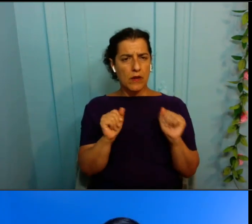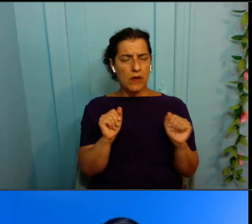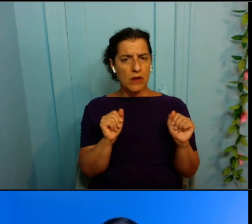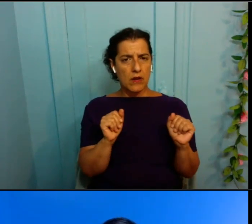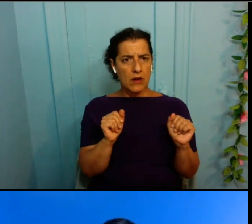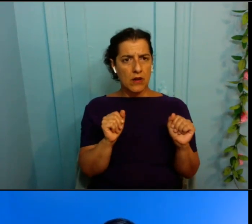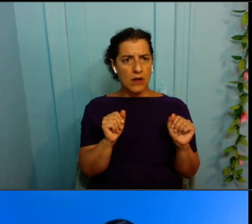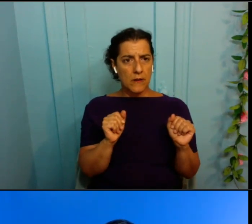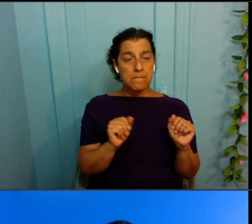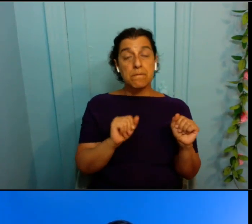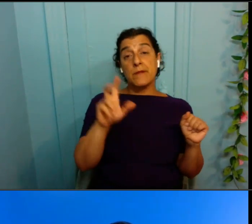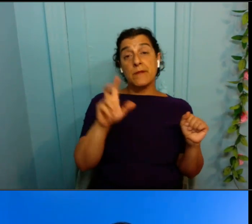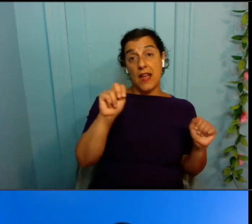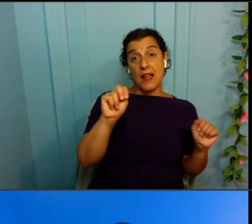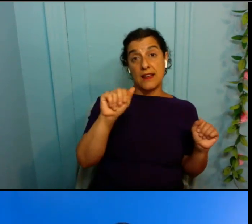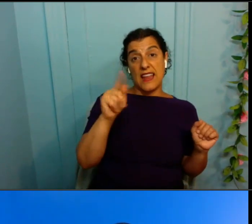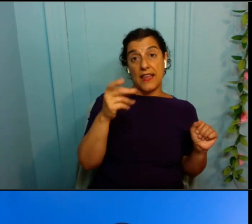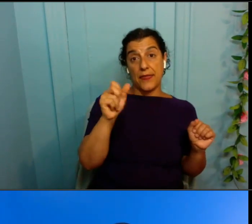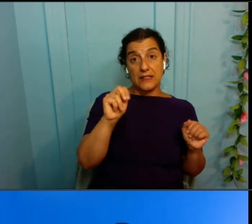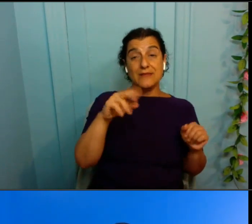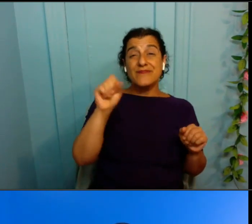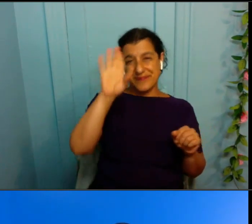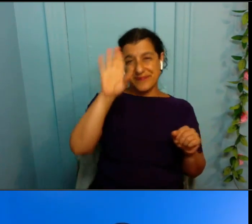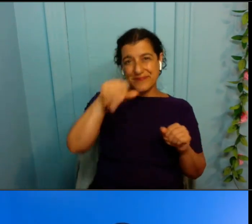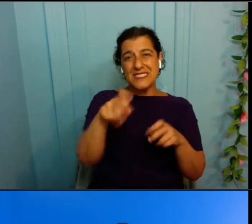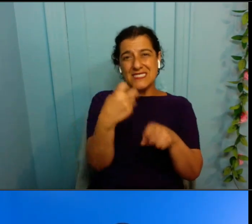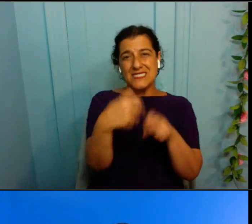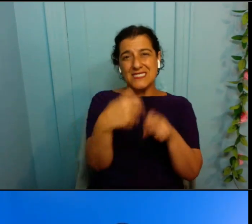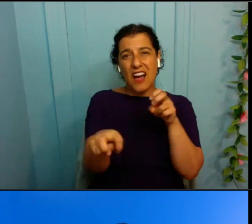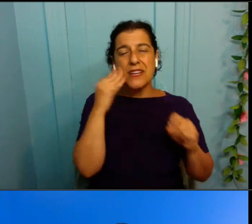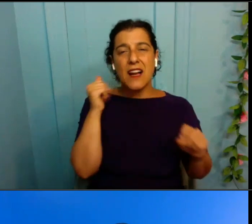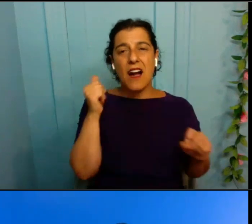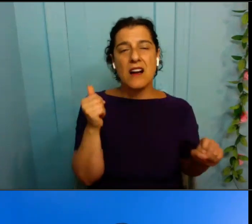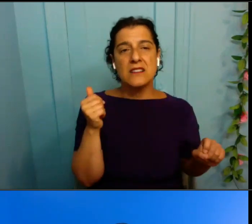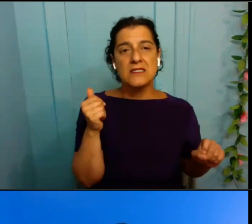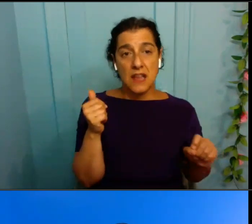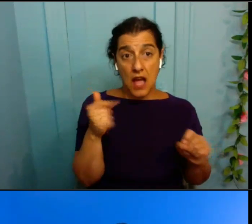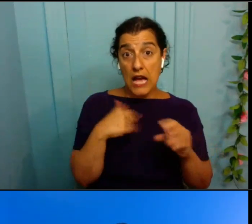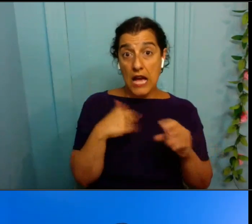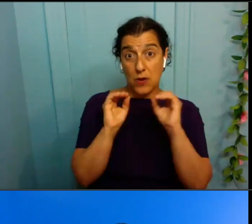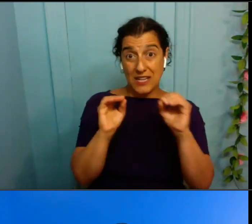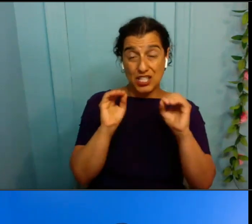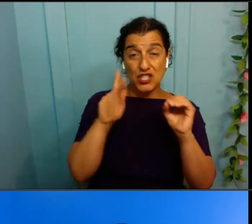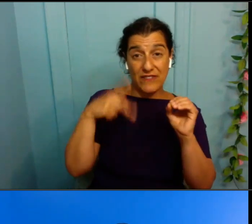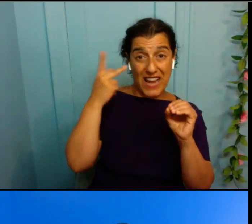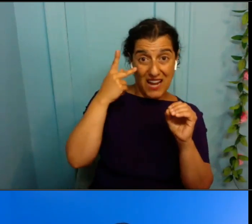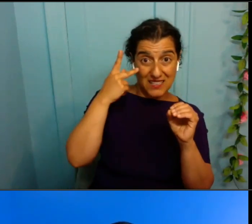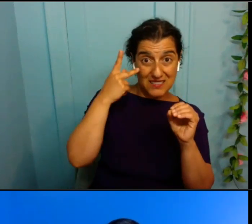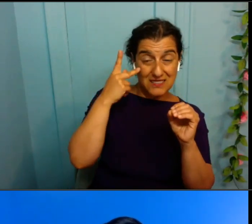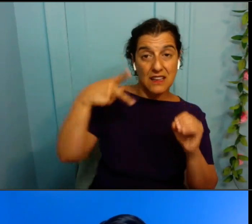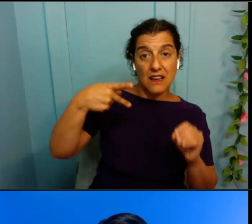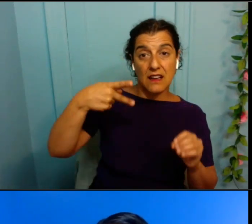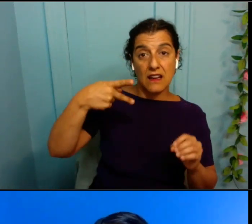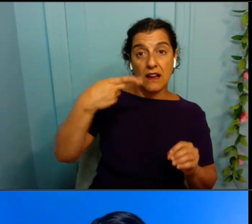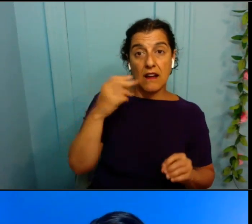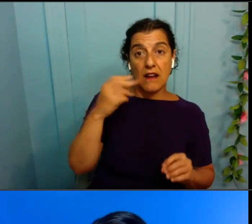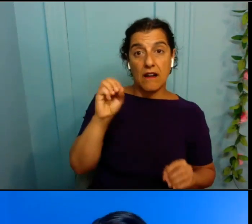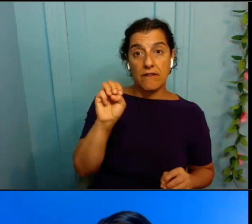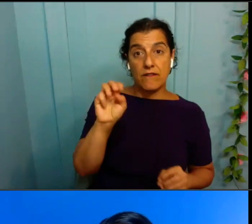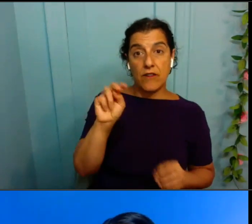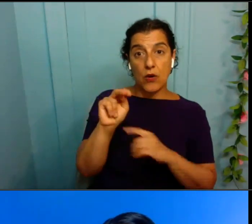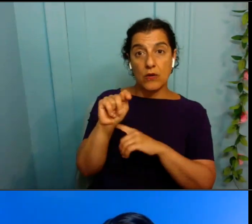I can address this. So yeah, it's tough because so I teach phonetics, and traditionally